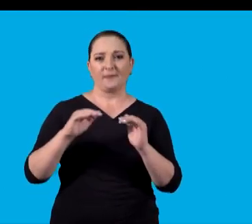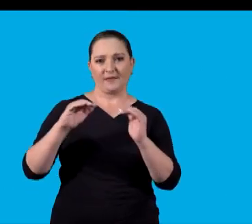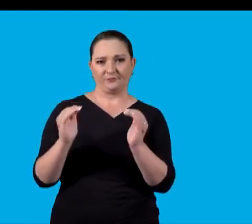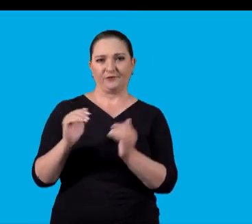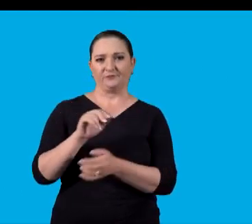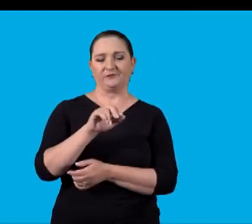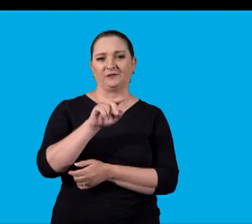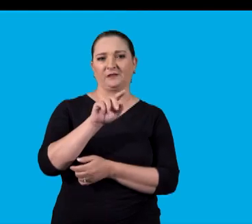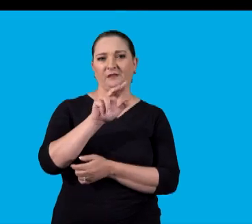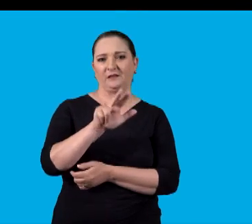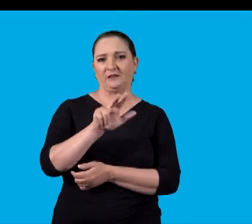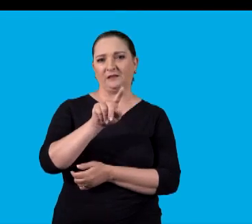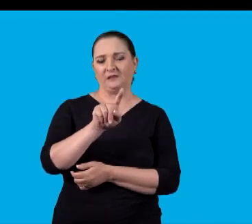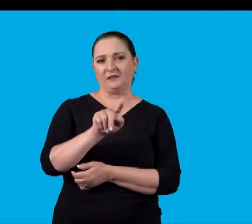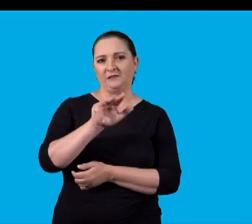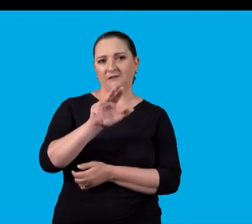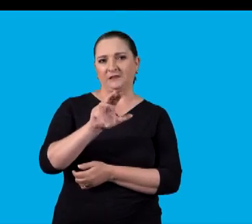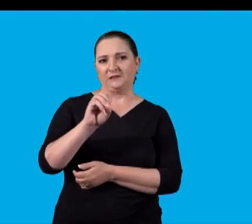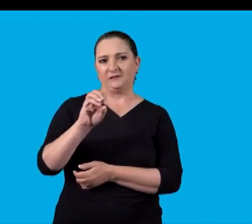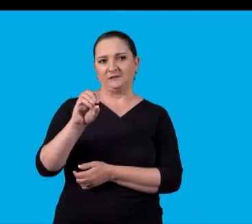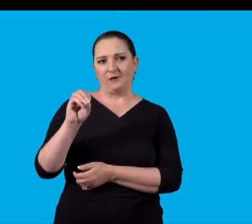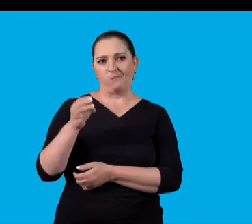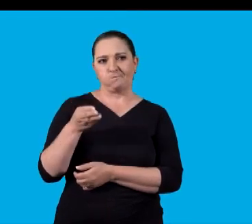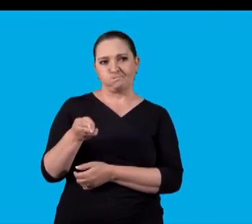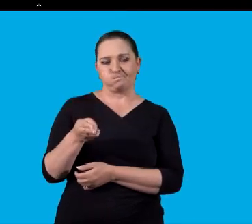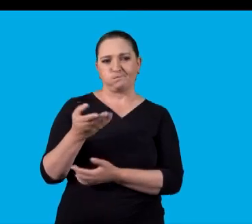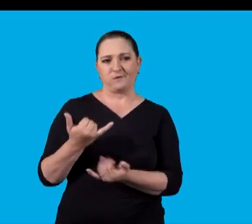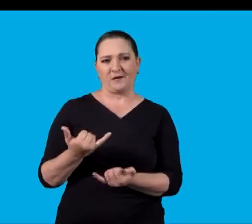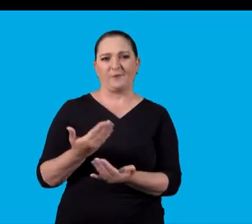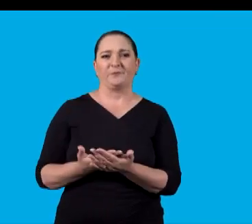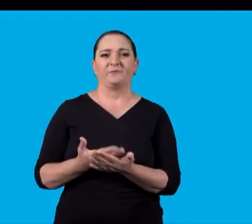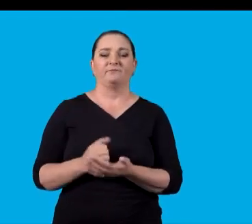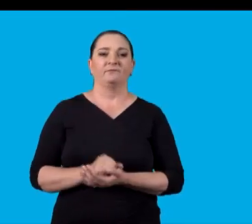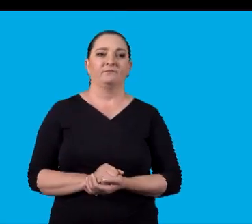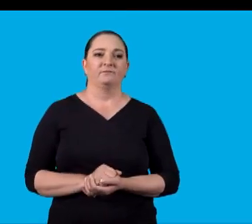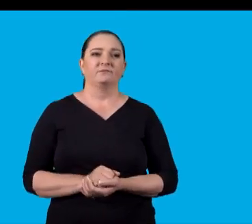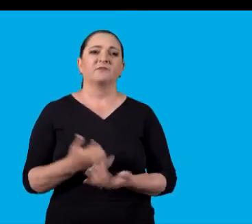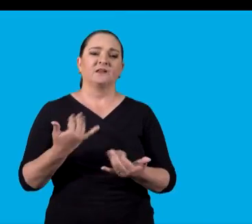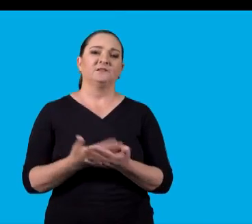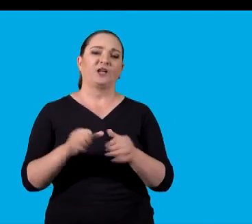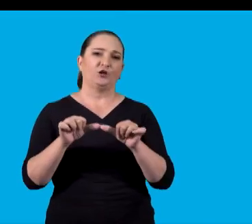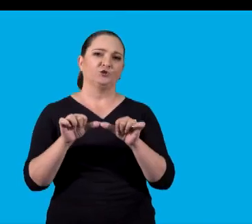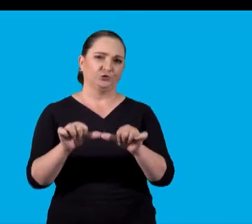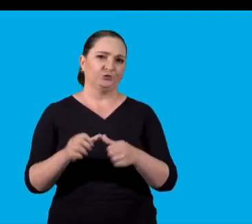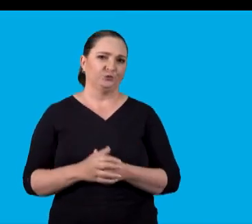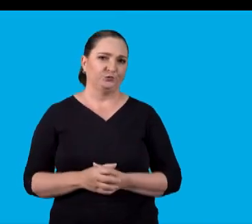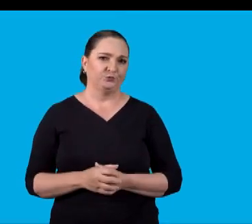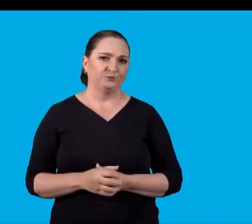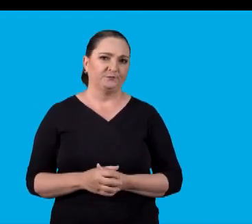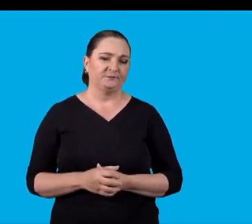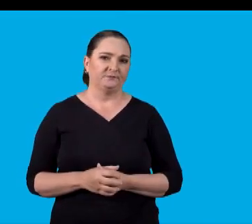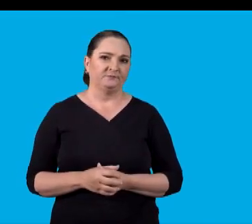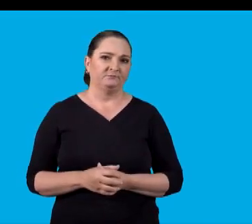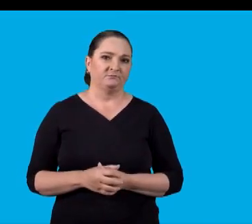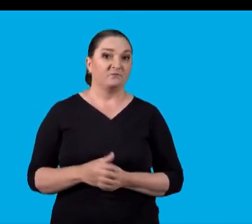So the 819,000 comes here now. Okay? And then let's continue. So I should be able